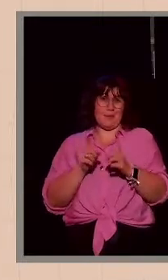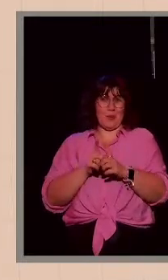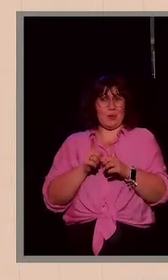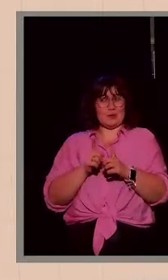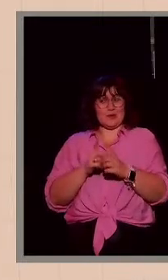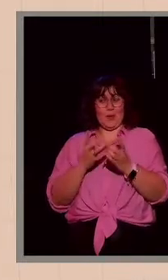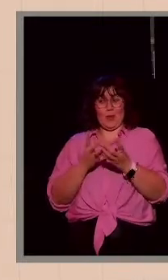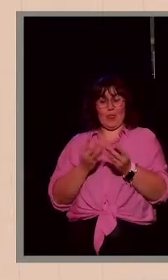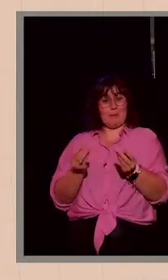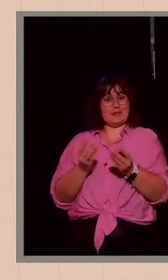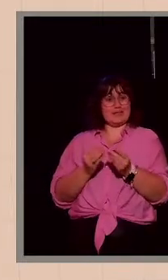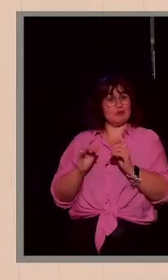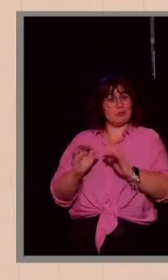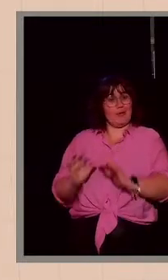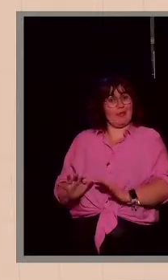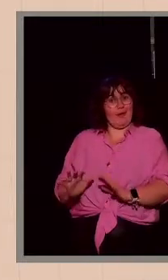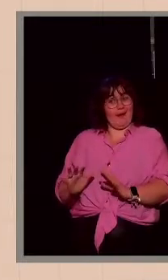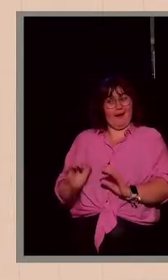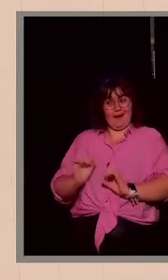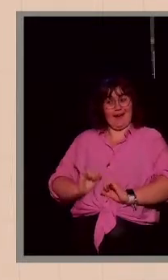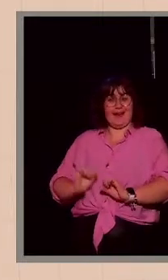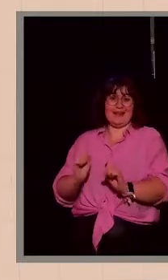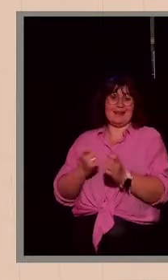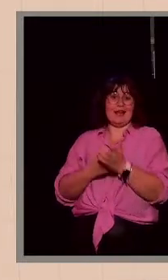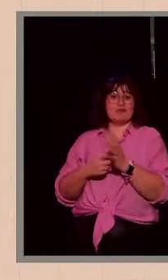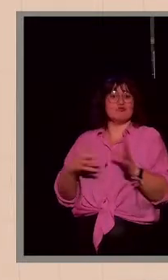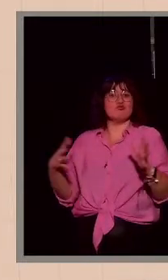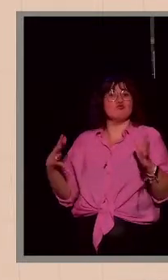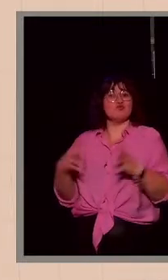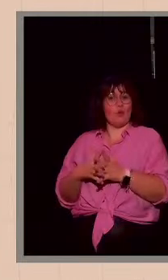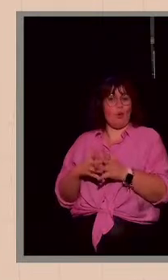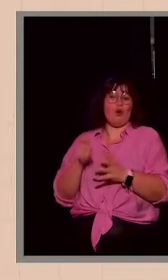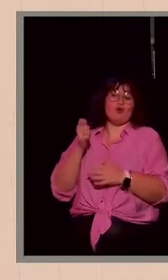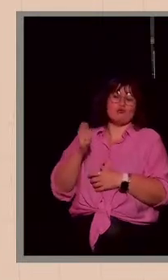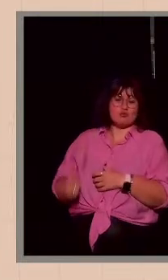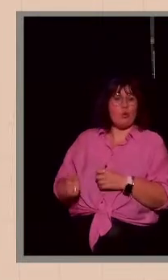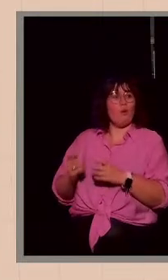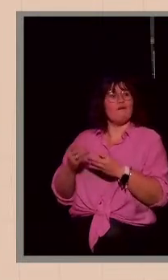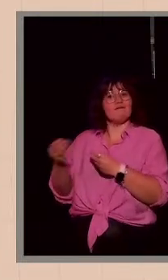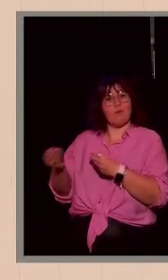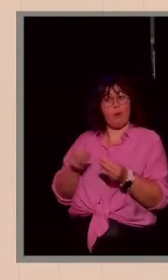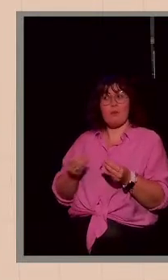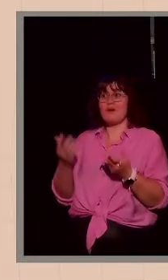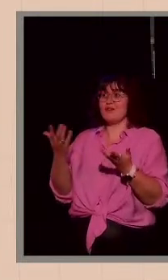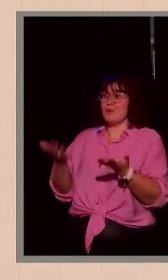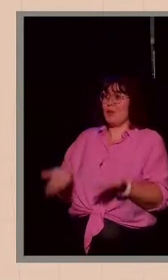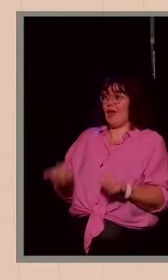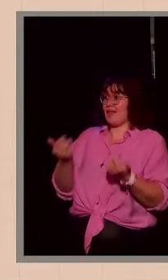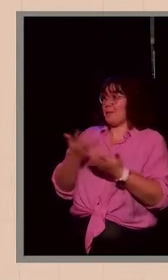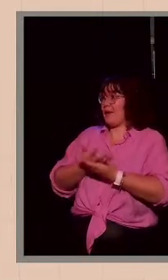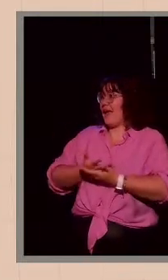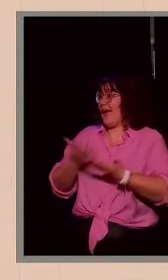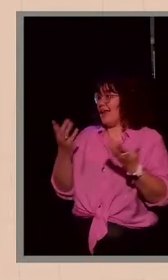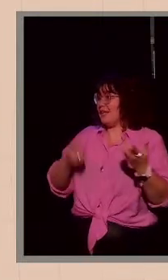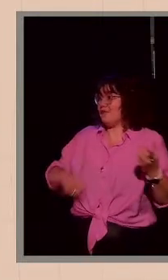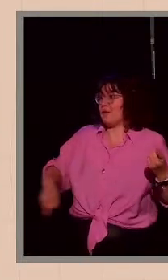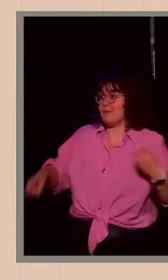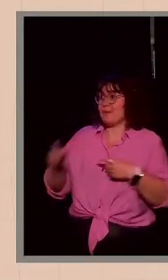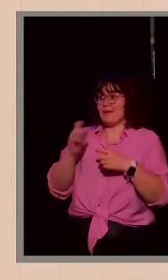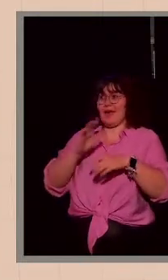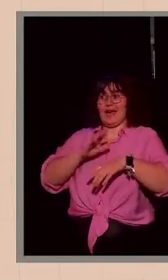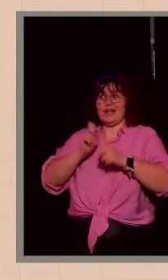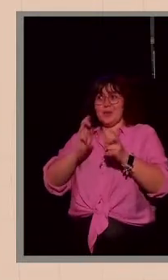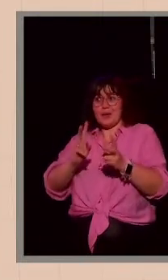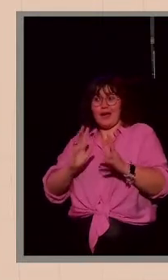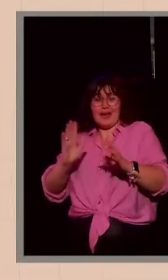the materials are there in their raw form, and you are welcome to take any of them in any way and do whatever you